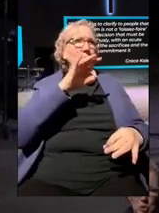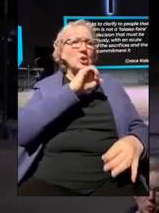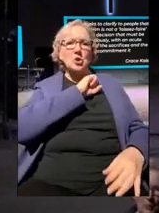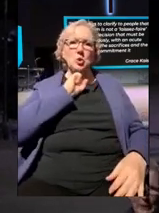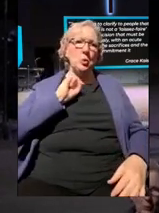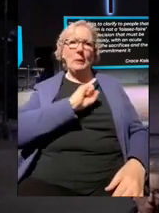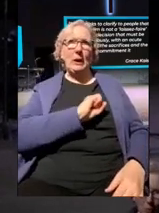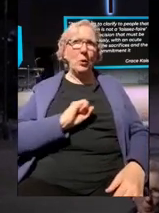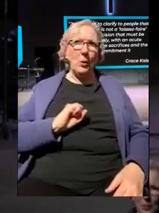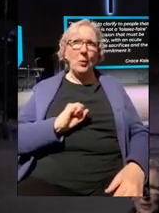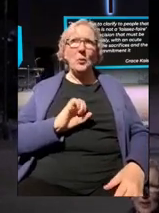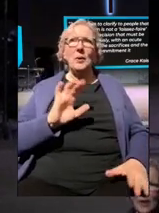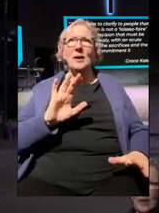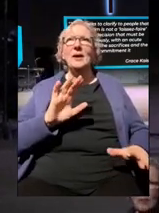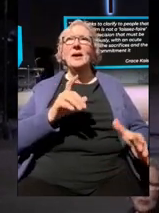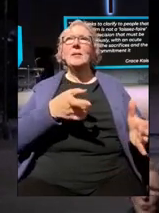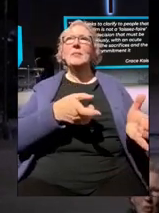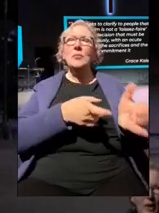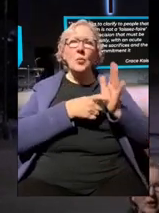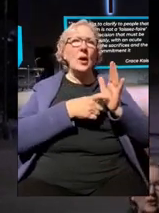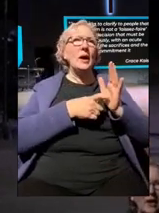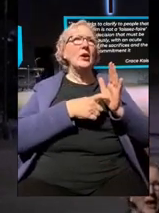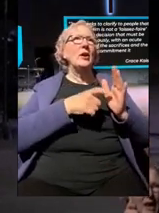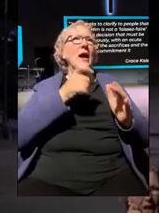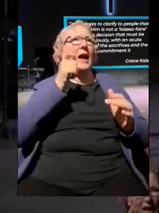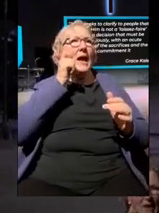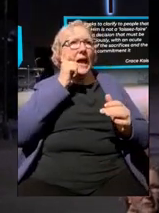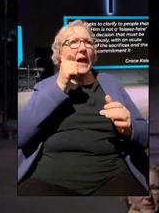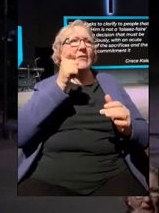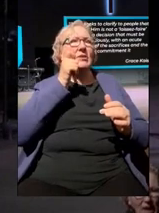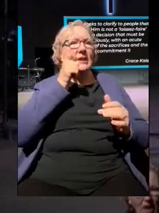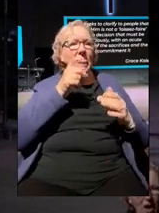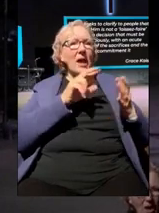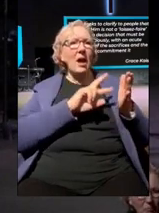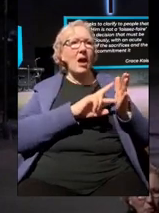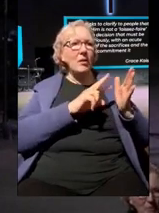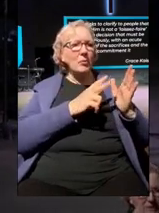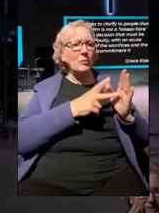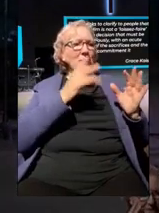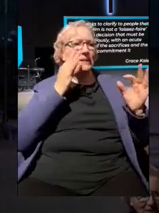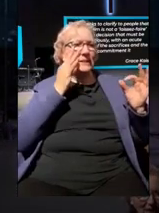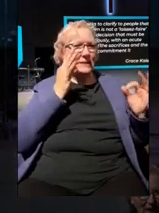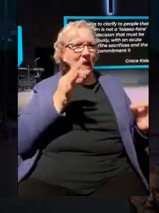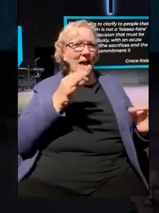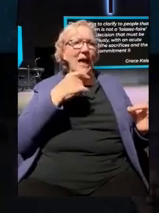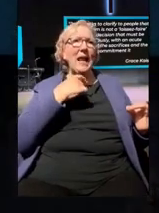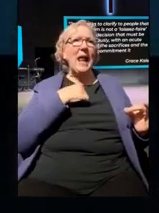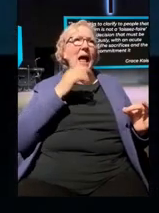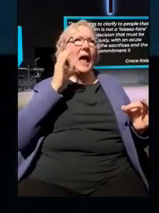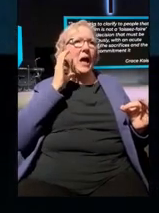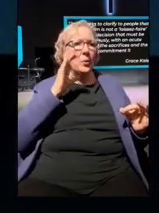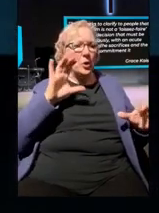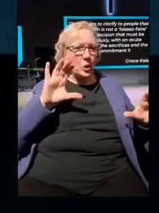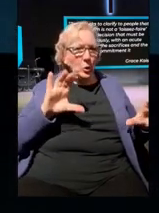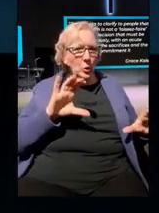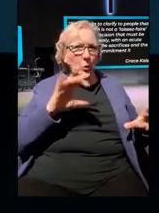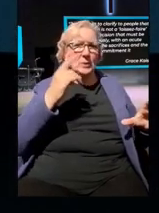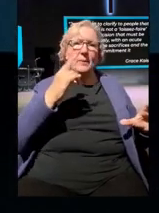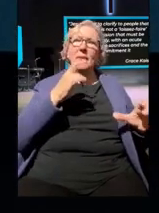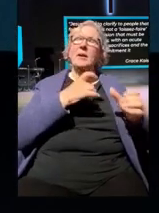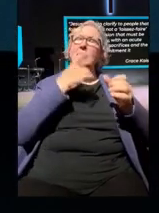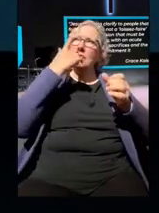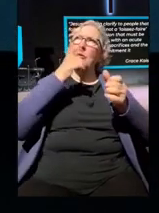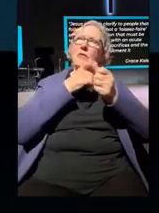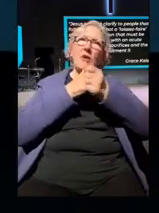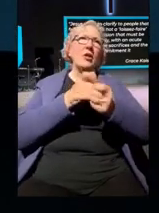does require making a daily intentional decision to actively follow Jesus, to deepen